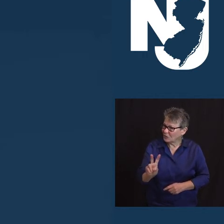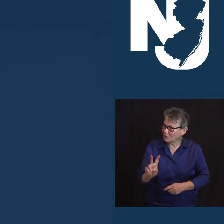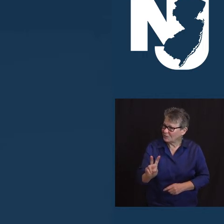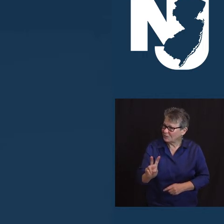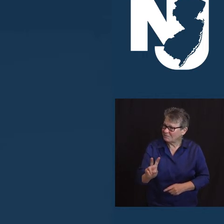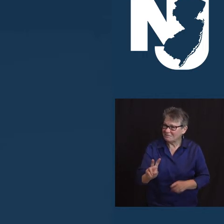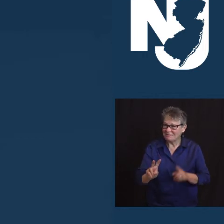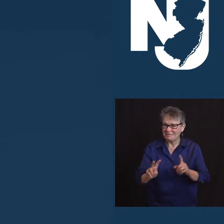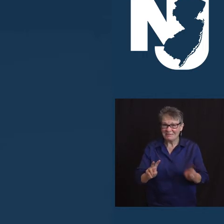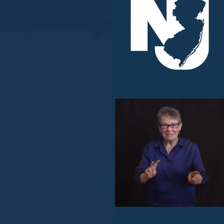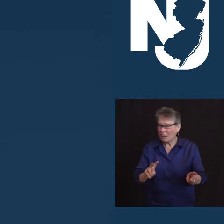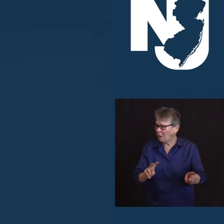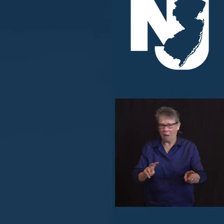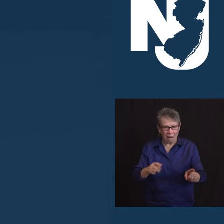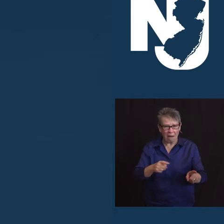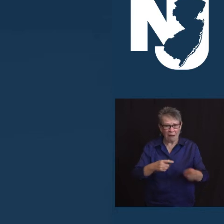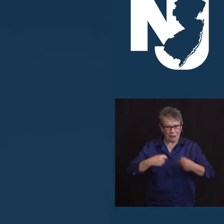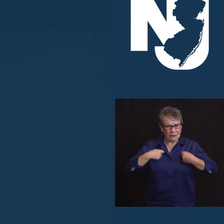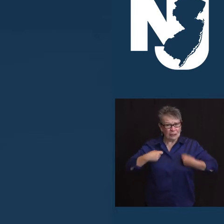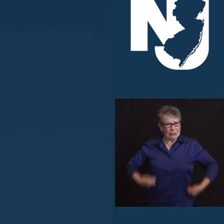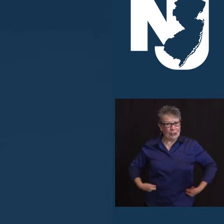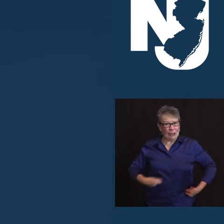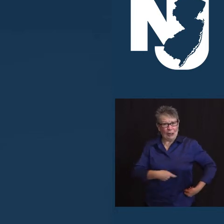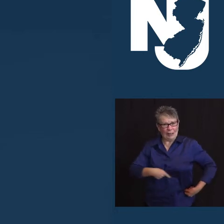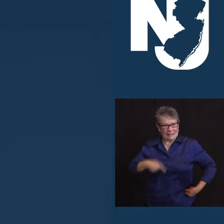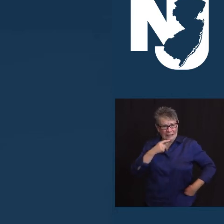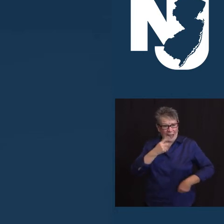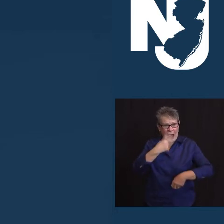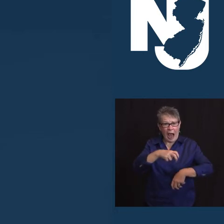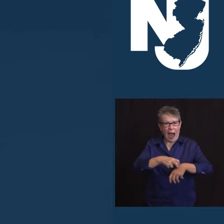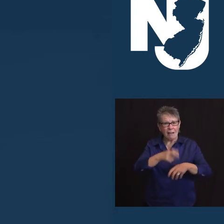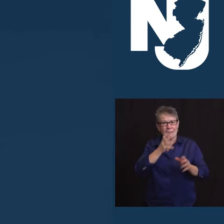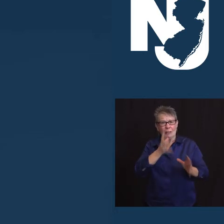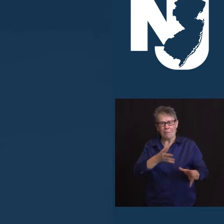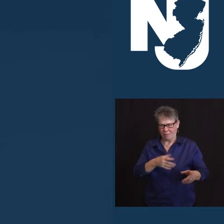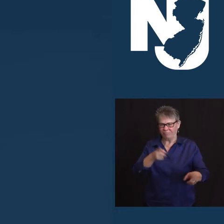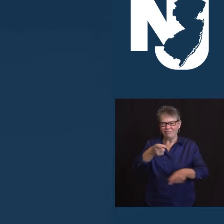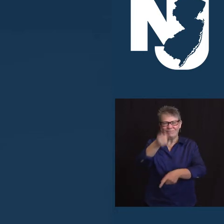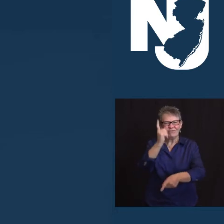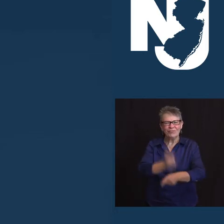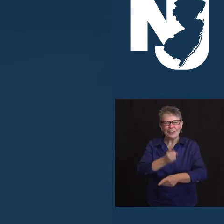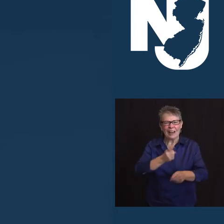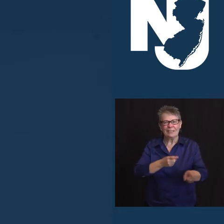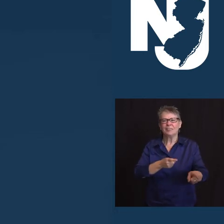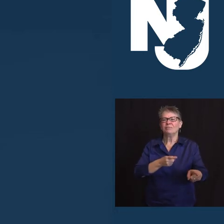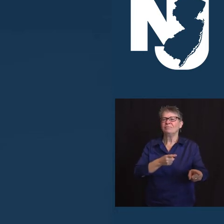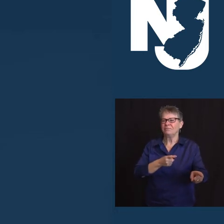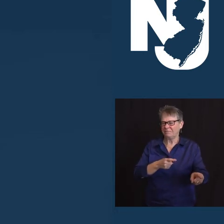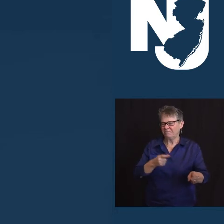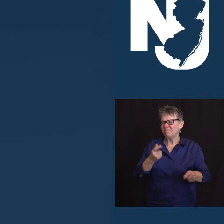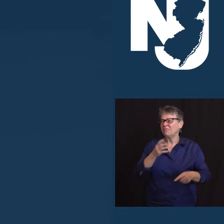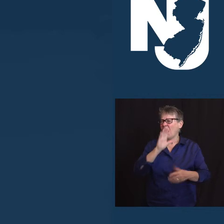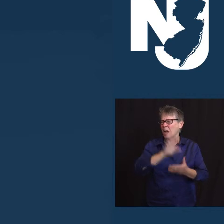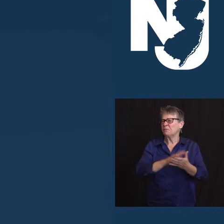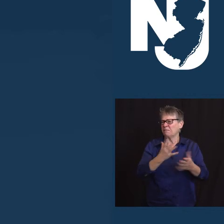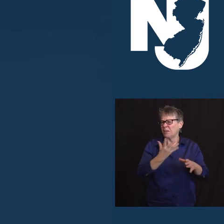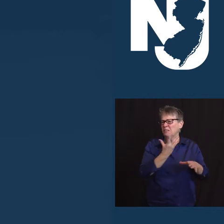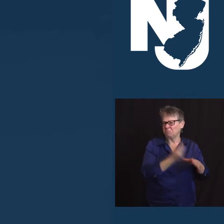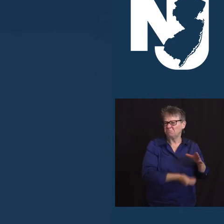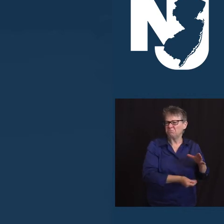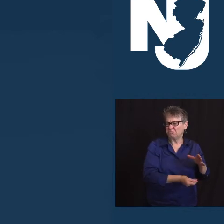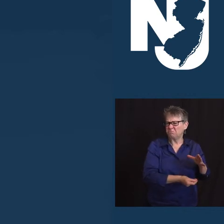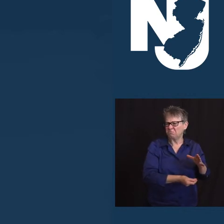of that. Have to get back to you on that. Pauline and her late husband, Albert, chose Hope Lawn as the place where they would raise their